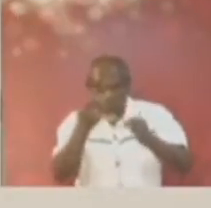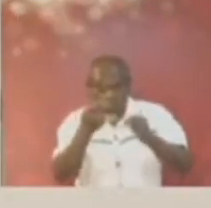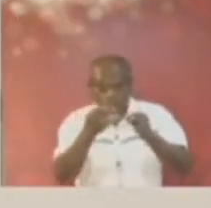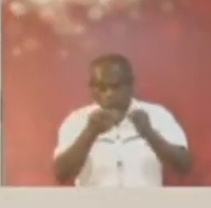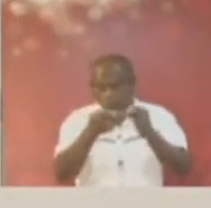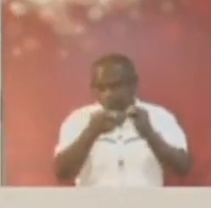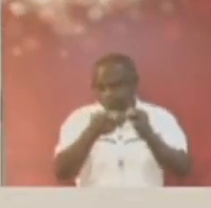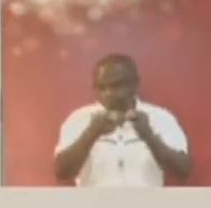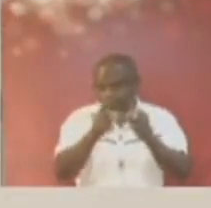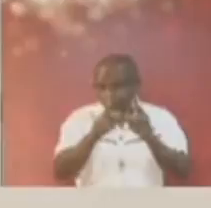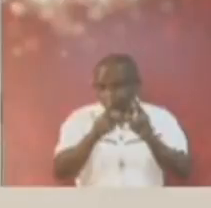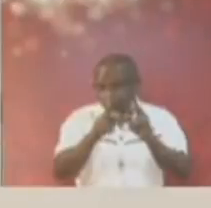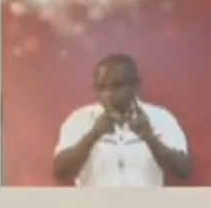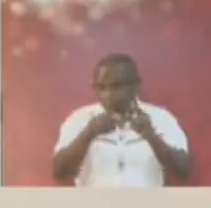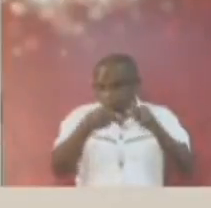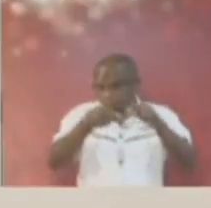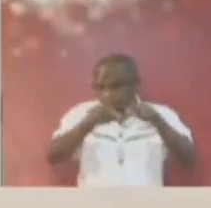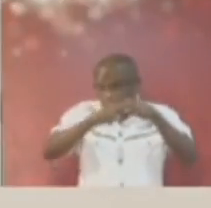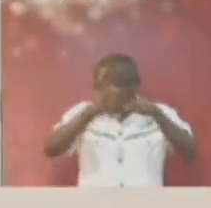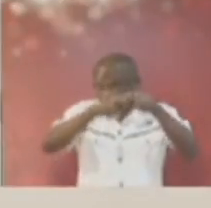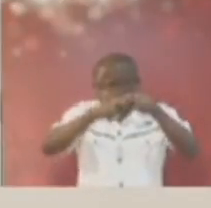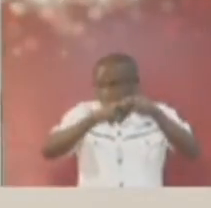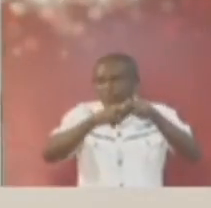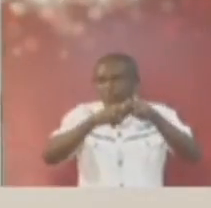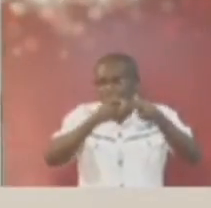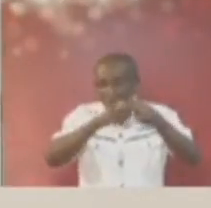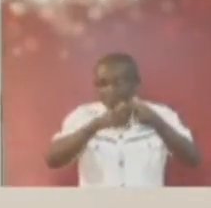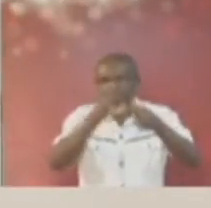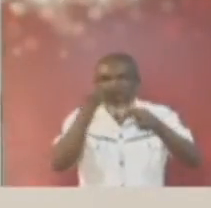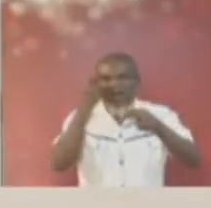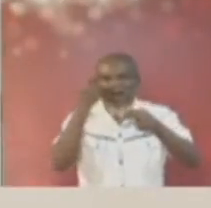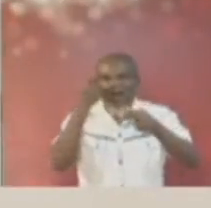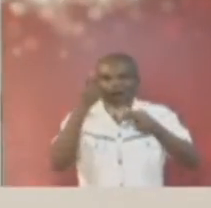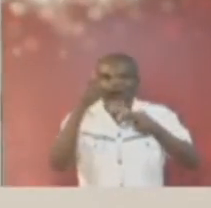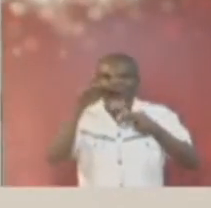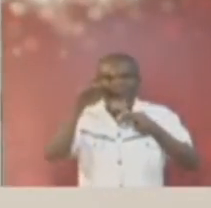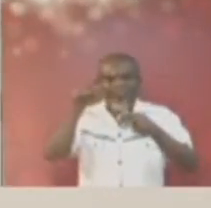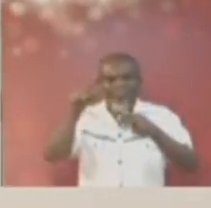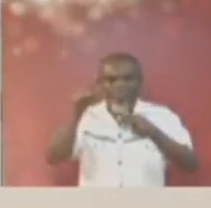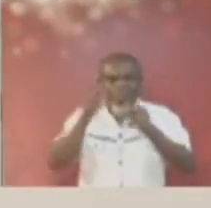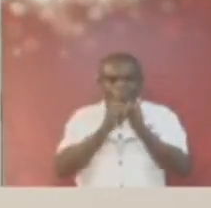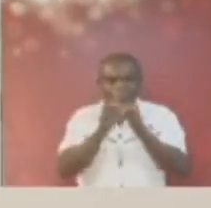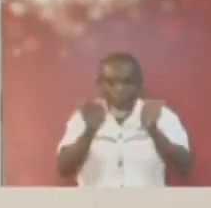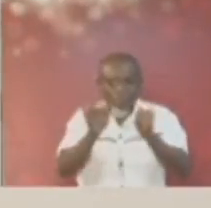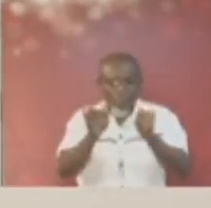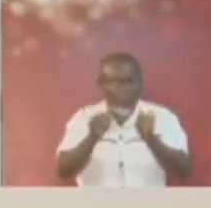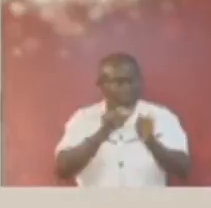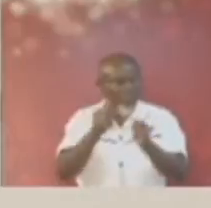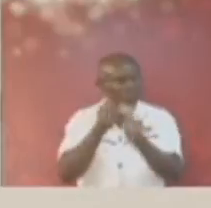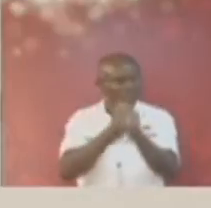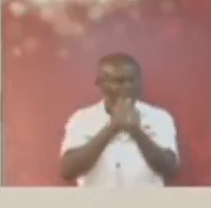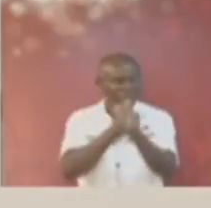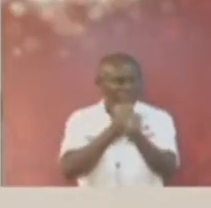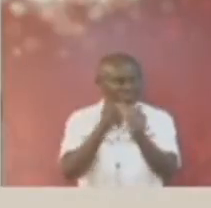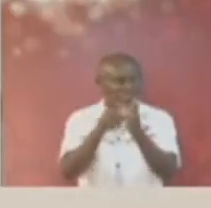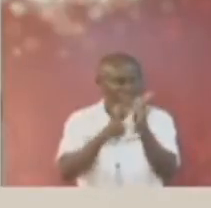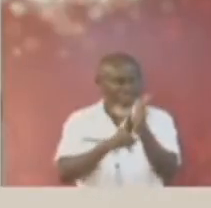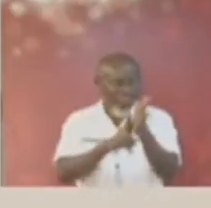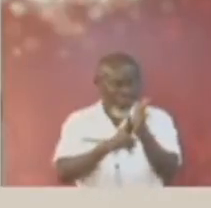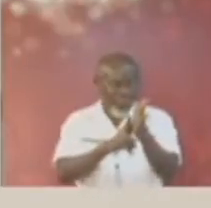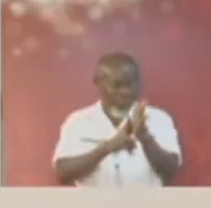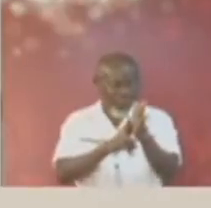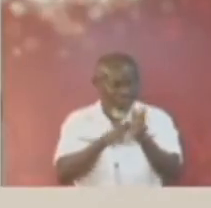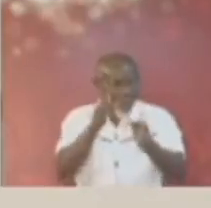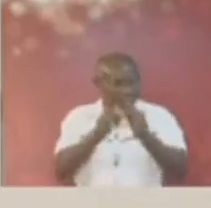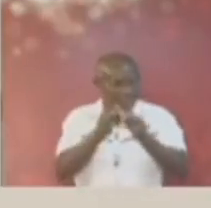there's something that's not happening in the population that should be with respect to risk reduction. If we see the number of new cases remaining